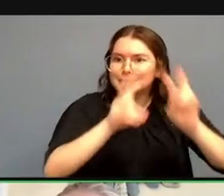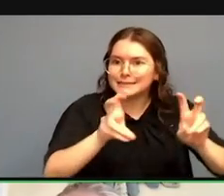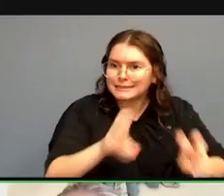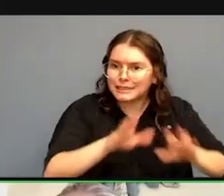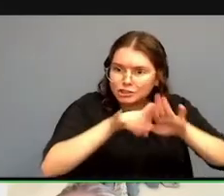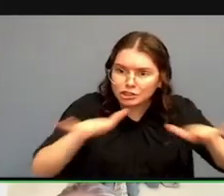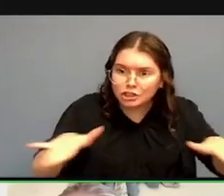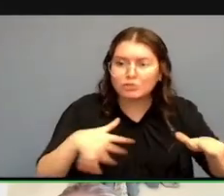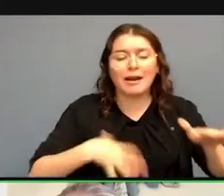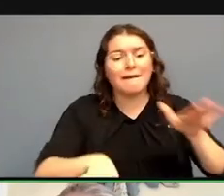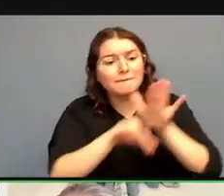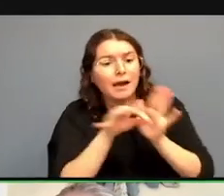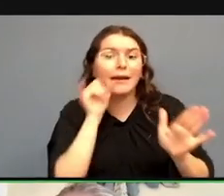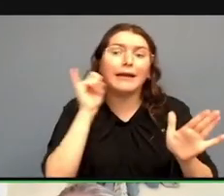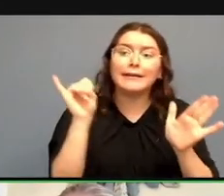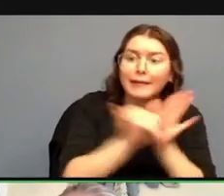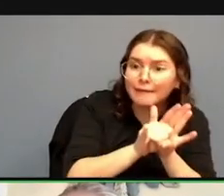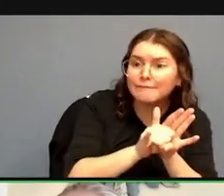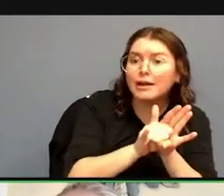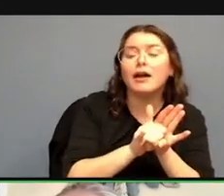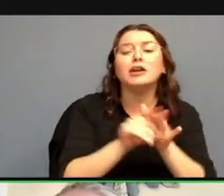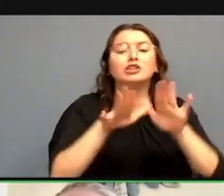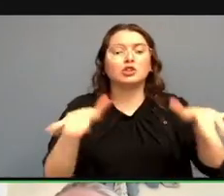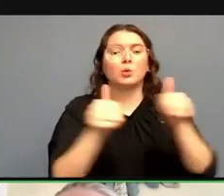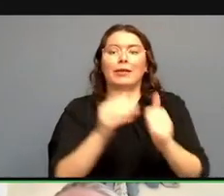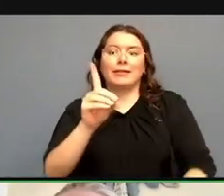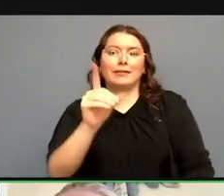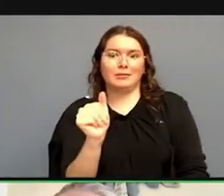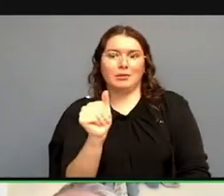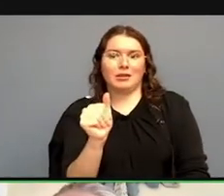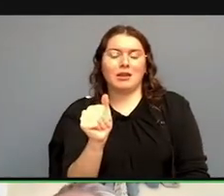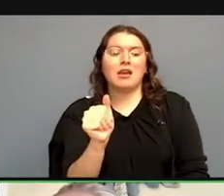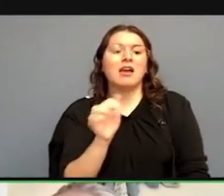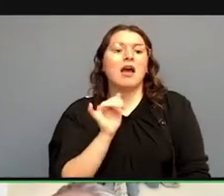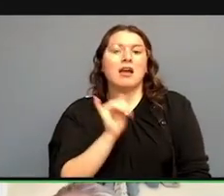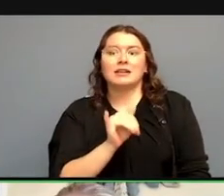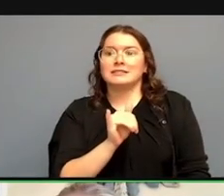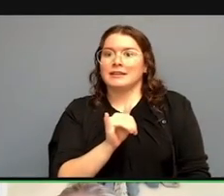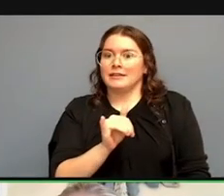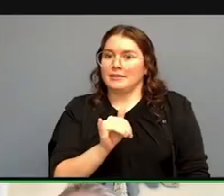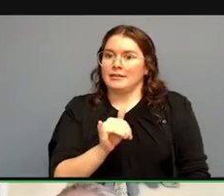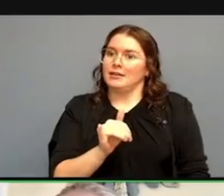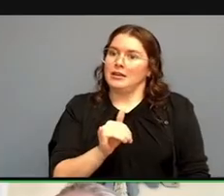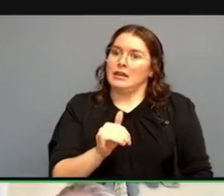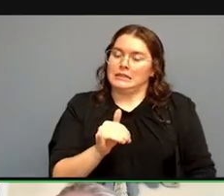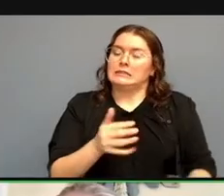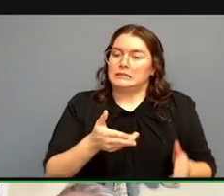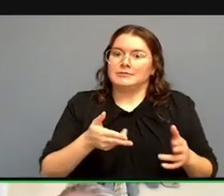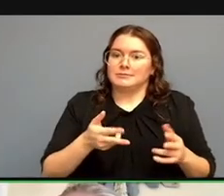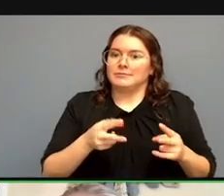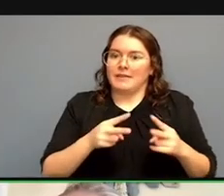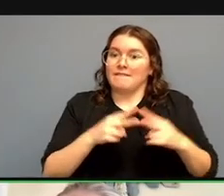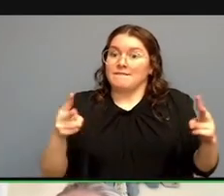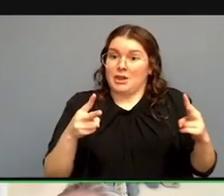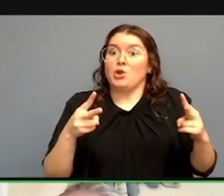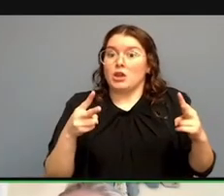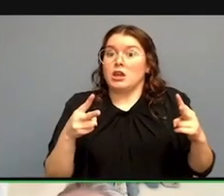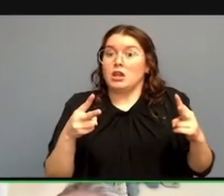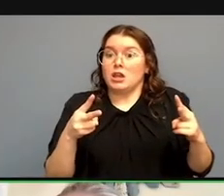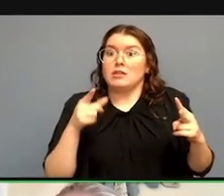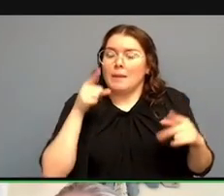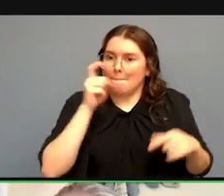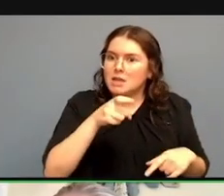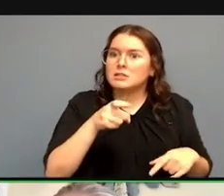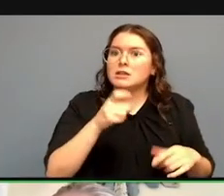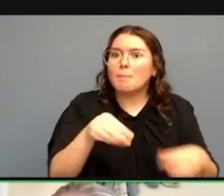and identify children with disabilities is very, very high. They have to provide what's